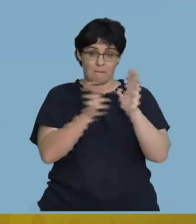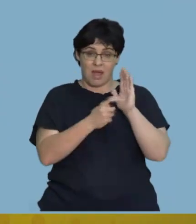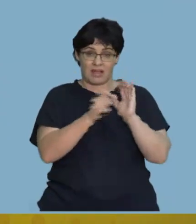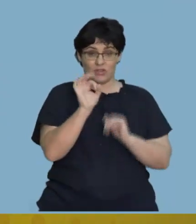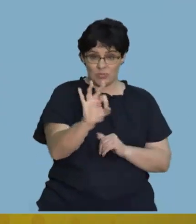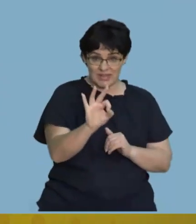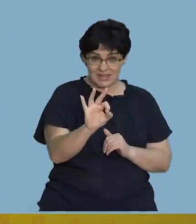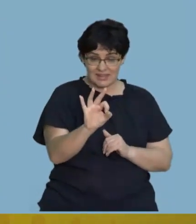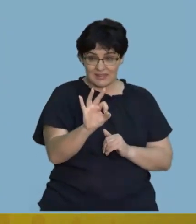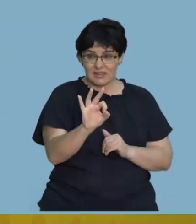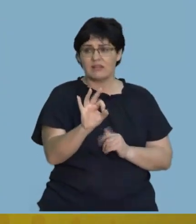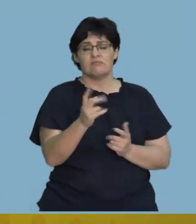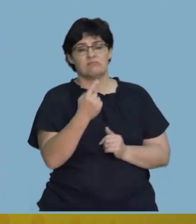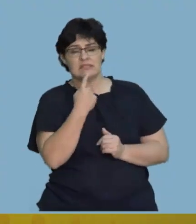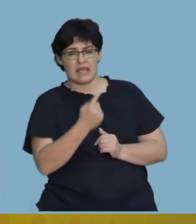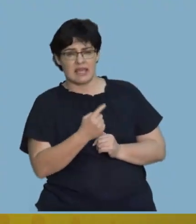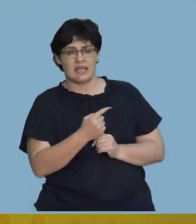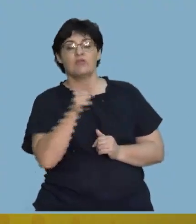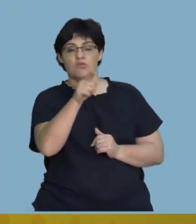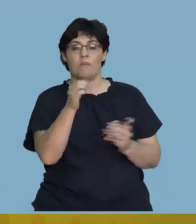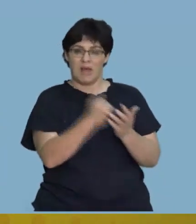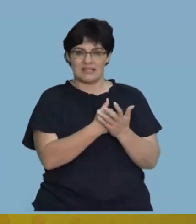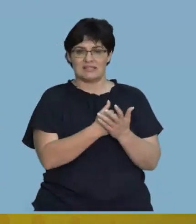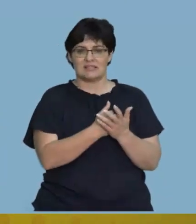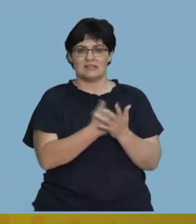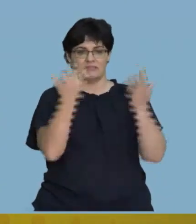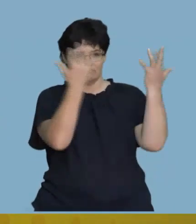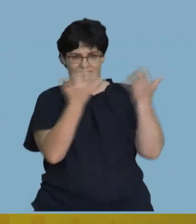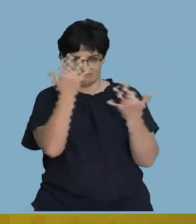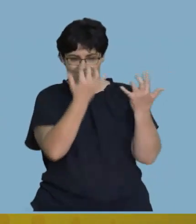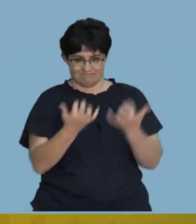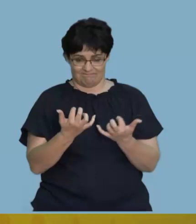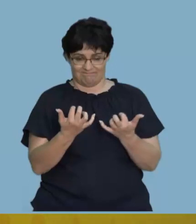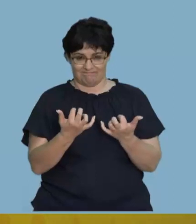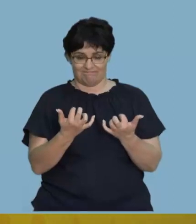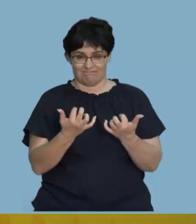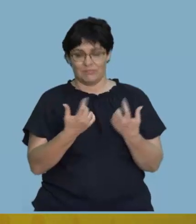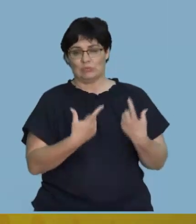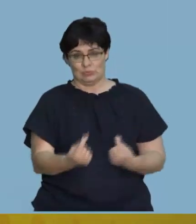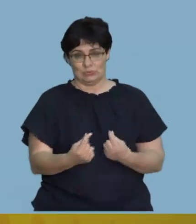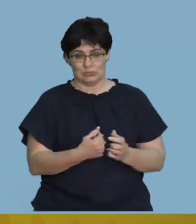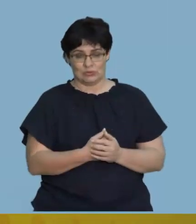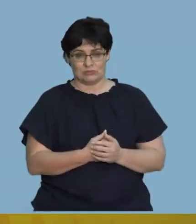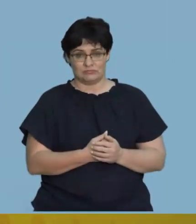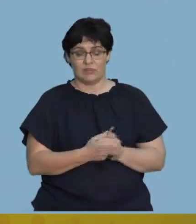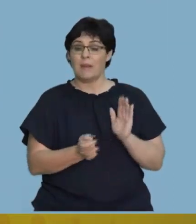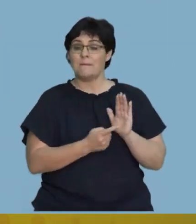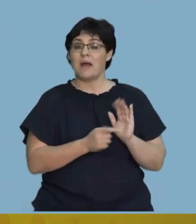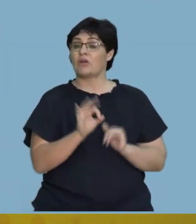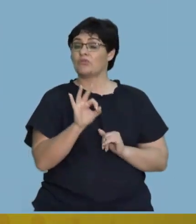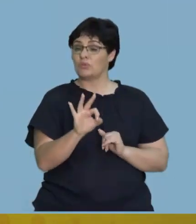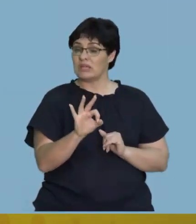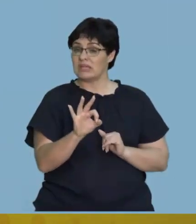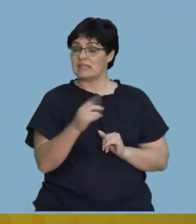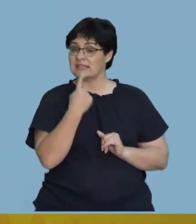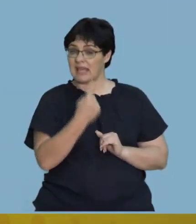verb suggests that you need to carry out some sort of a computation or a calculation, remember the 3 marks suggest that you